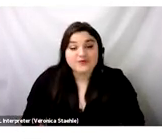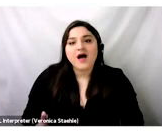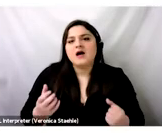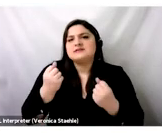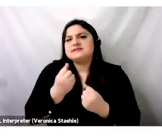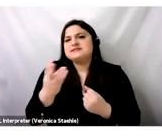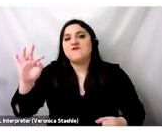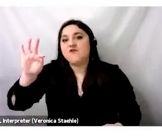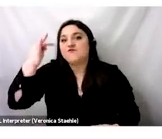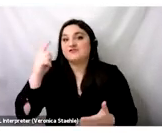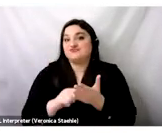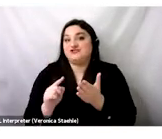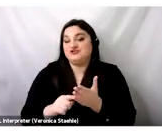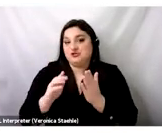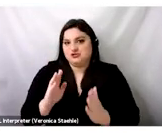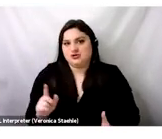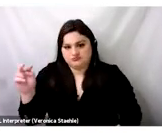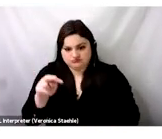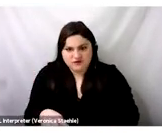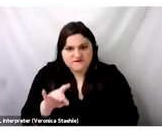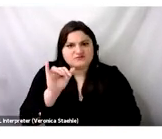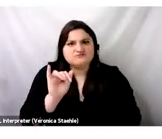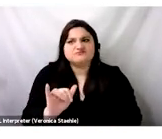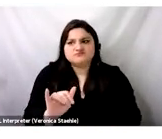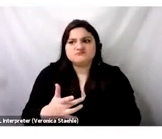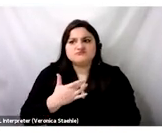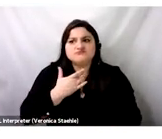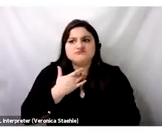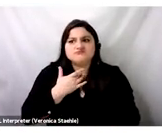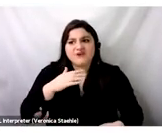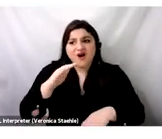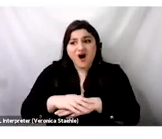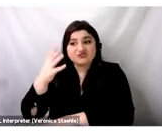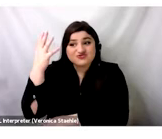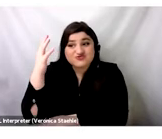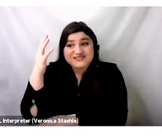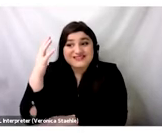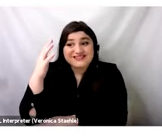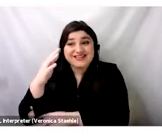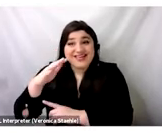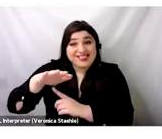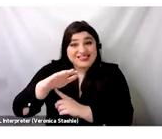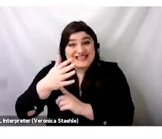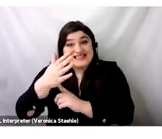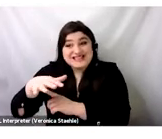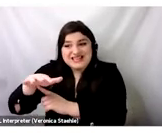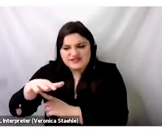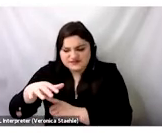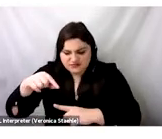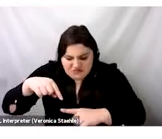researchers found that there's just tons of microfibers on the surfaces of tree leaves just in France.